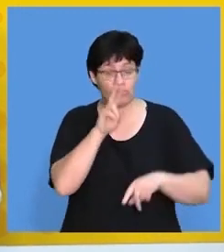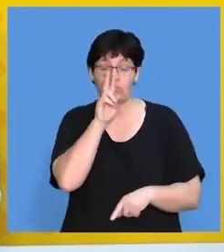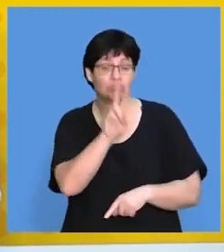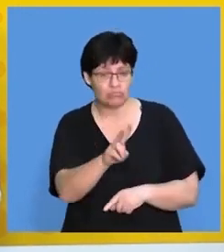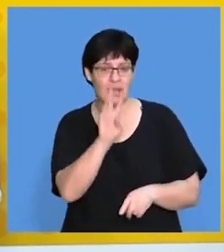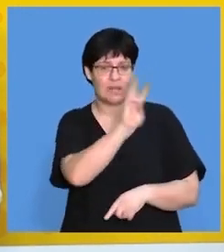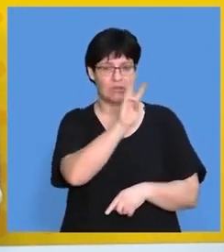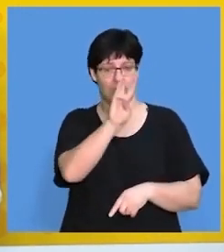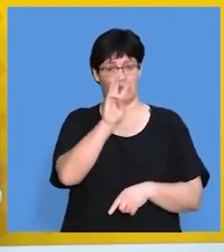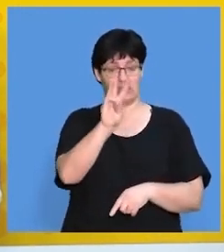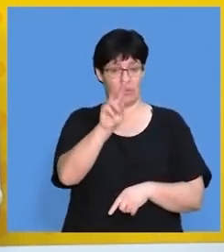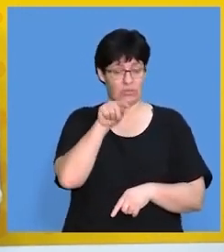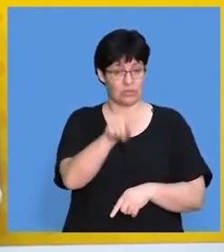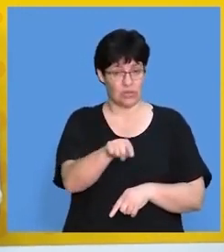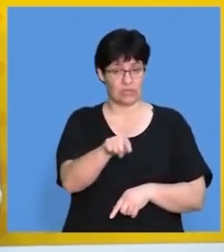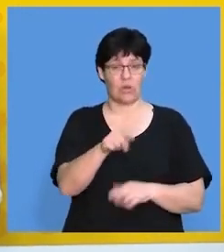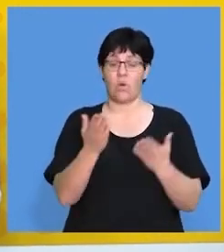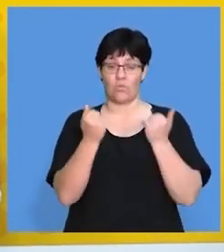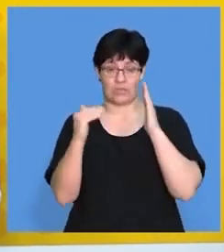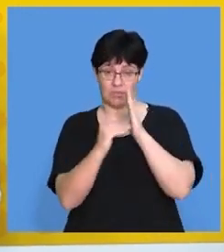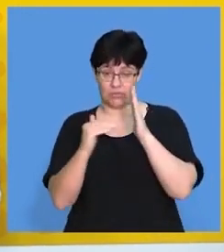visit our website on